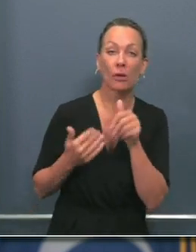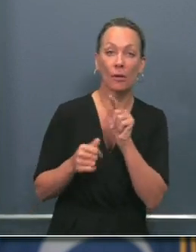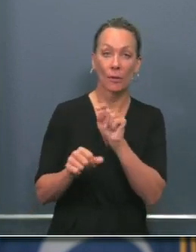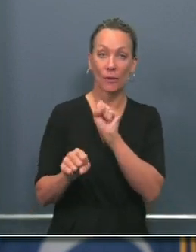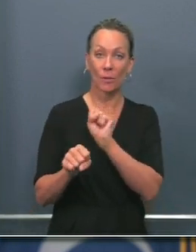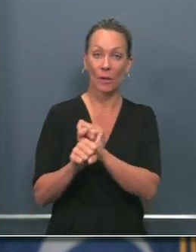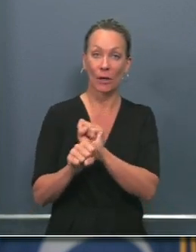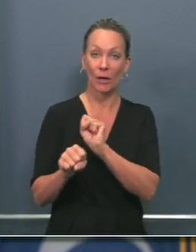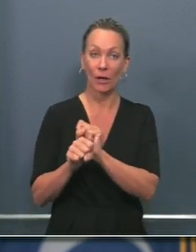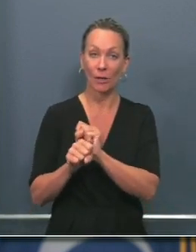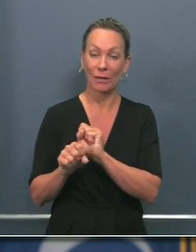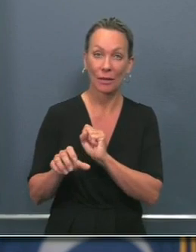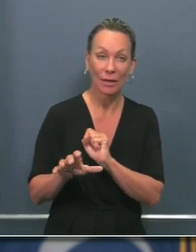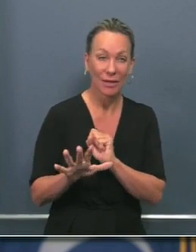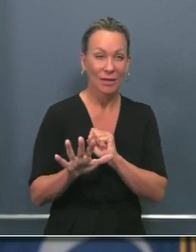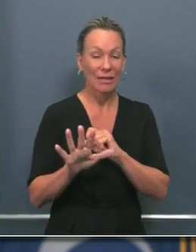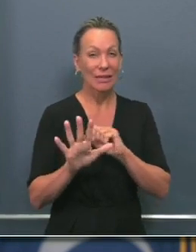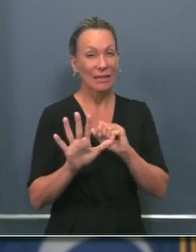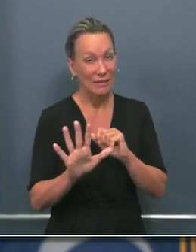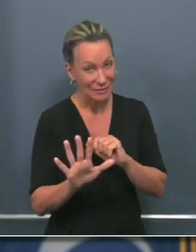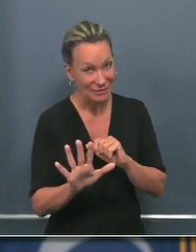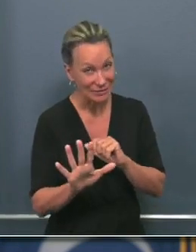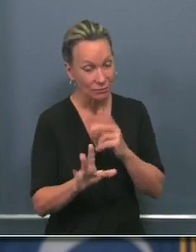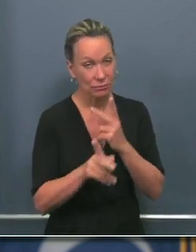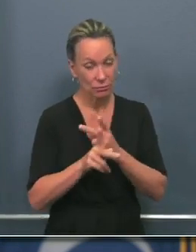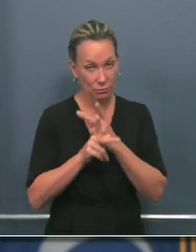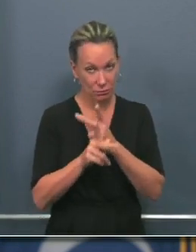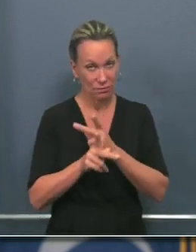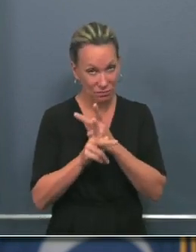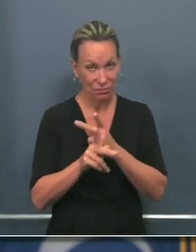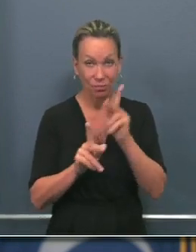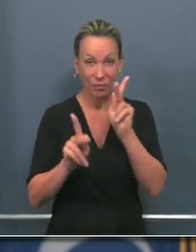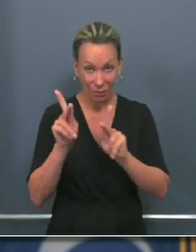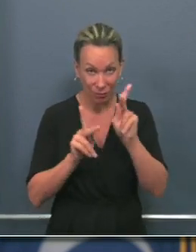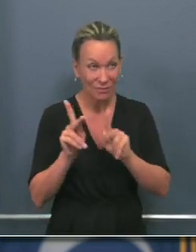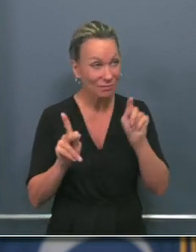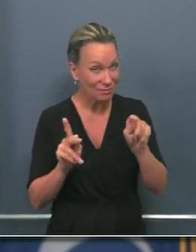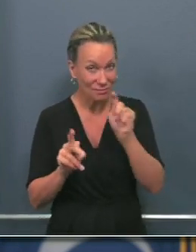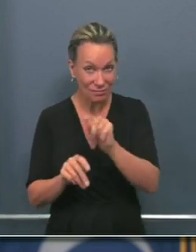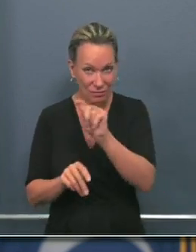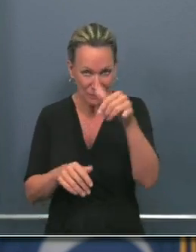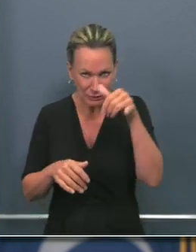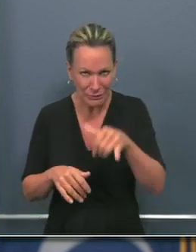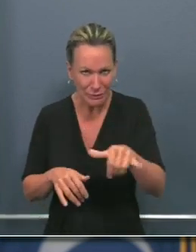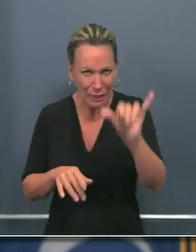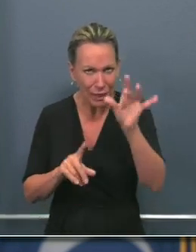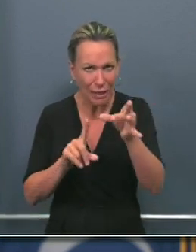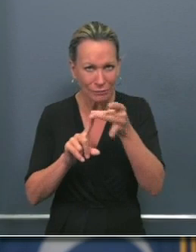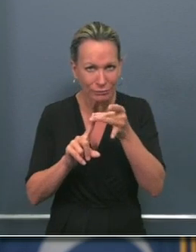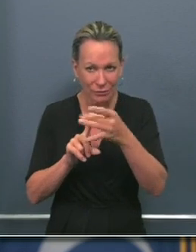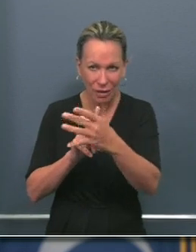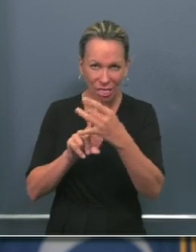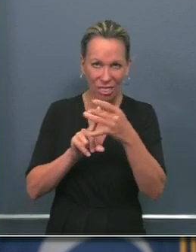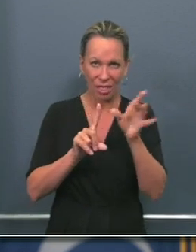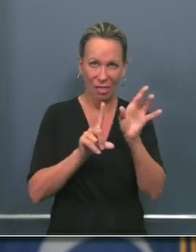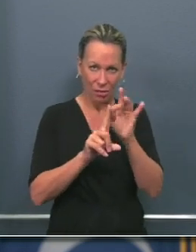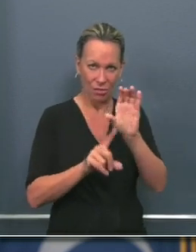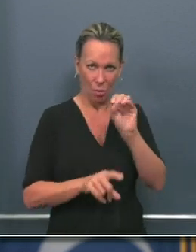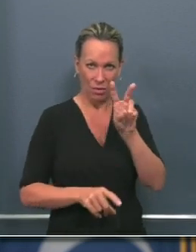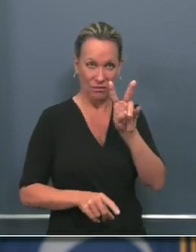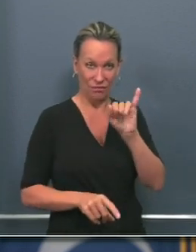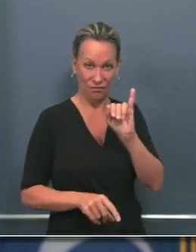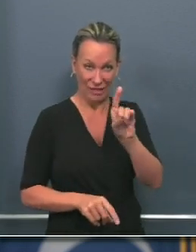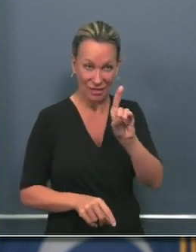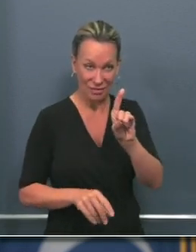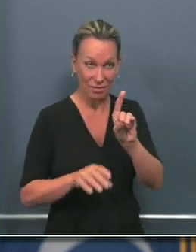The prospect of people transmitting this virulent disease obviously increases. And so incumbent upon